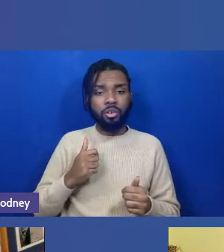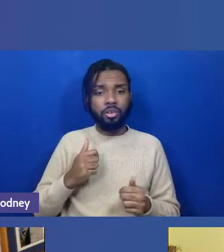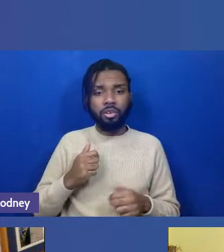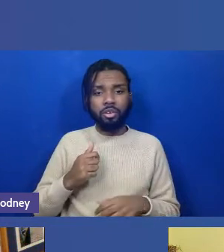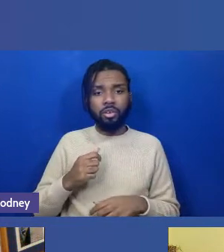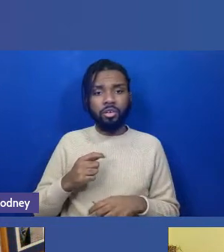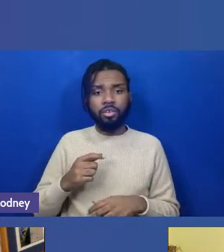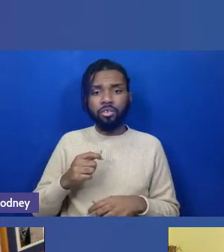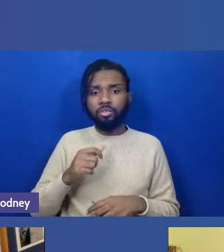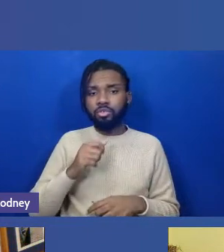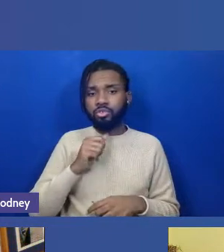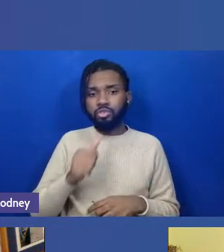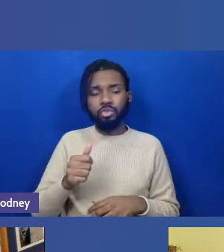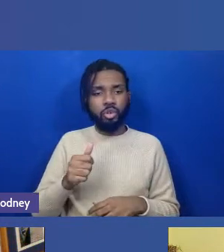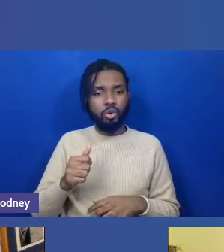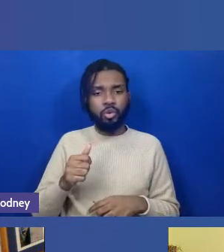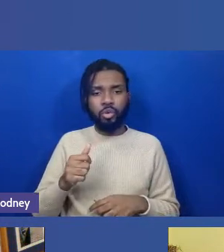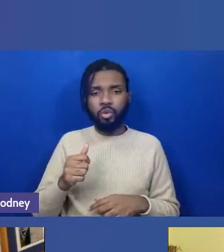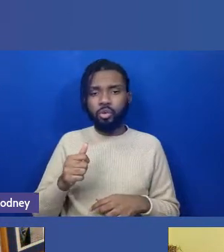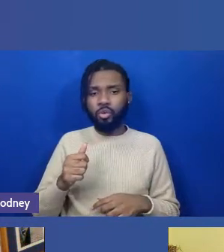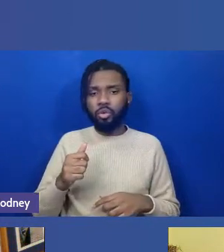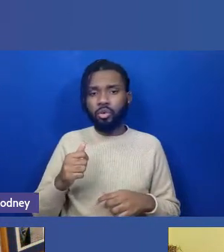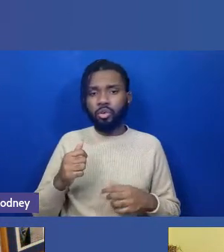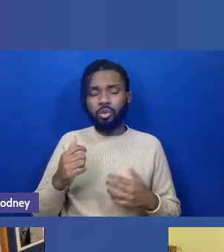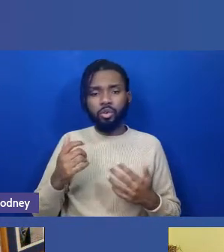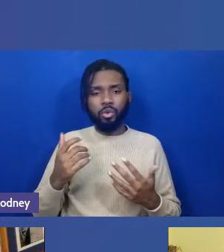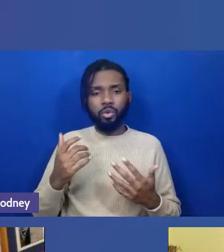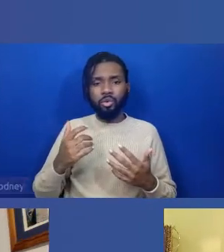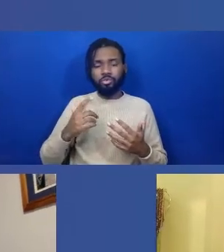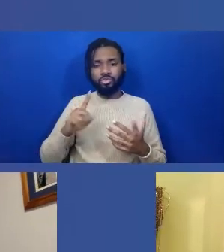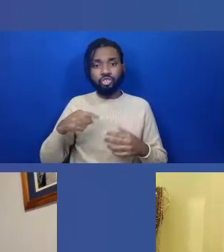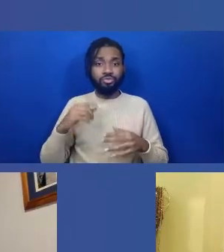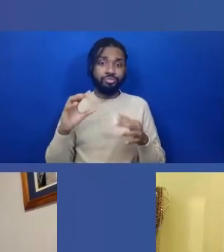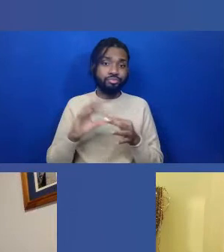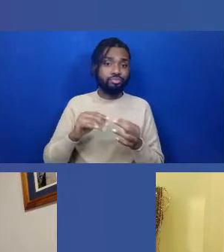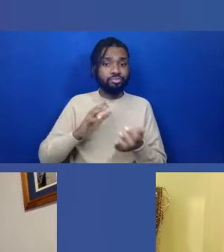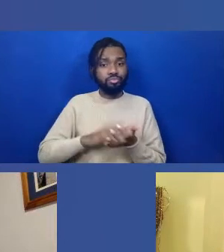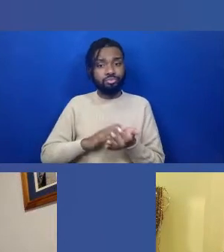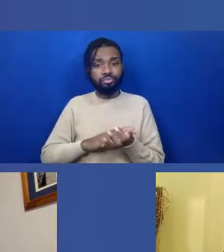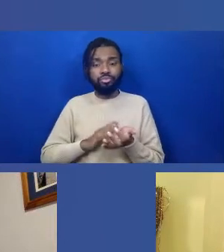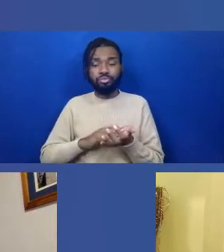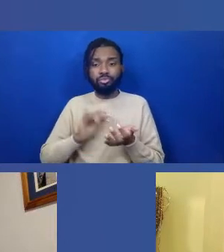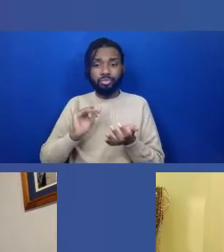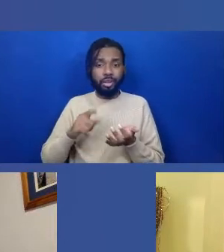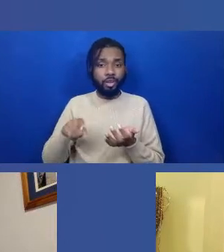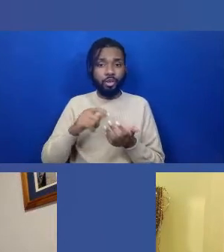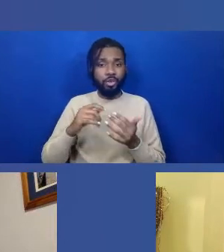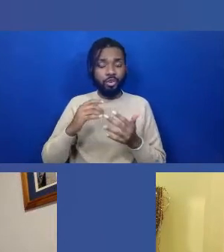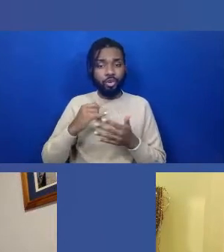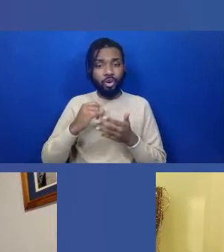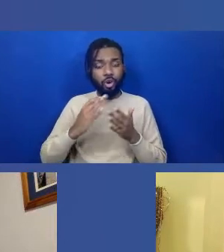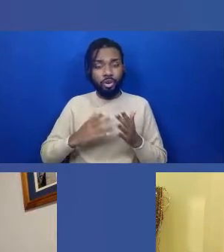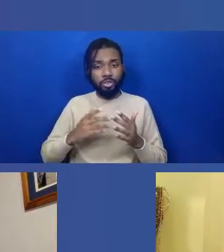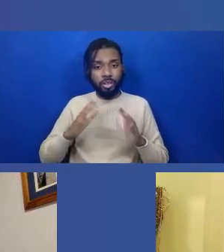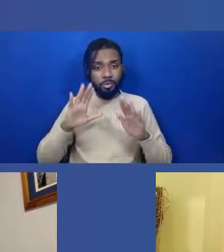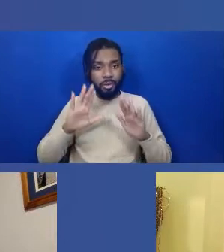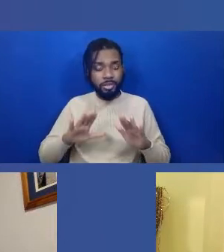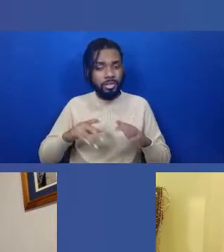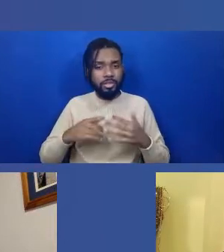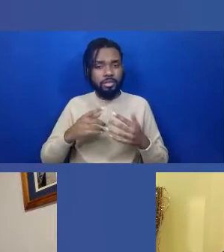Like I know artists are amazing and I know they're doing amazing things, but don't tell